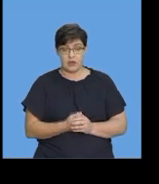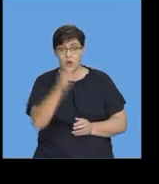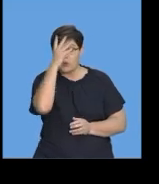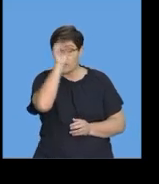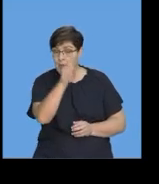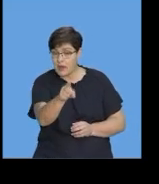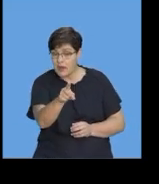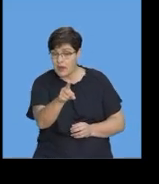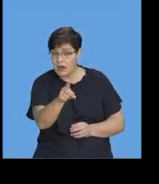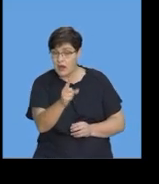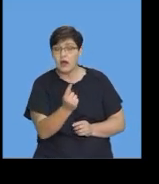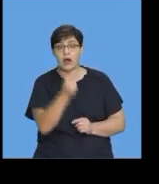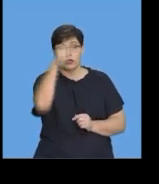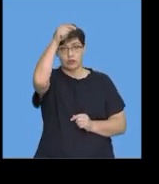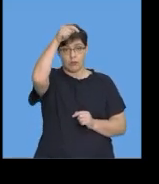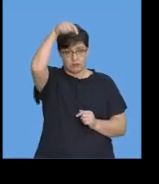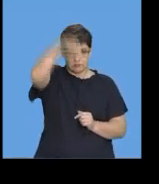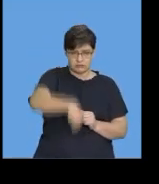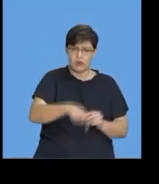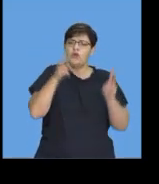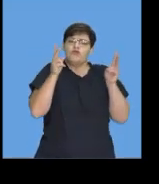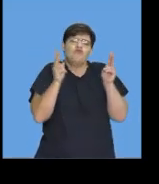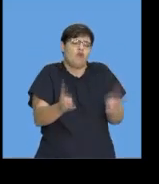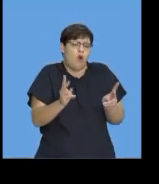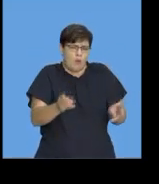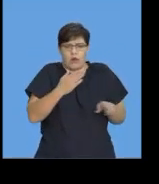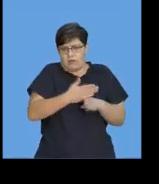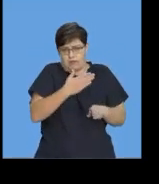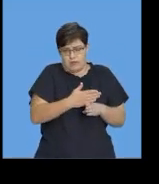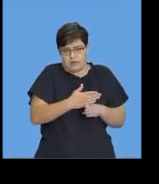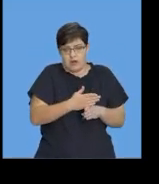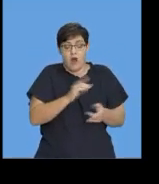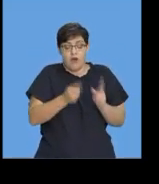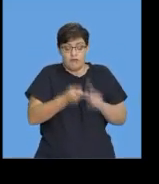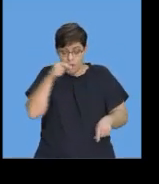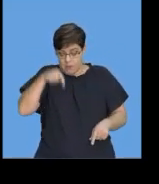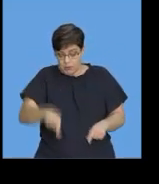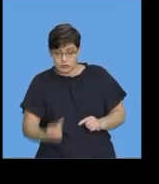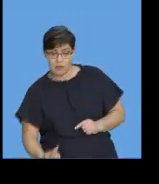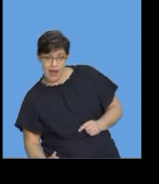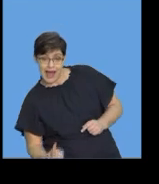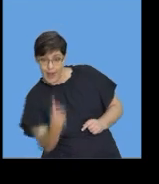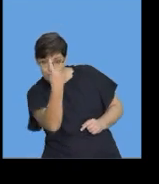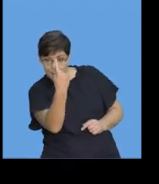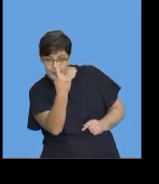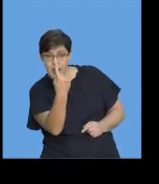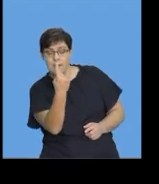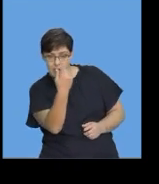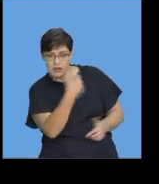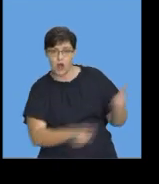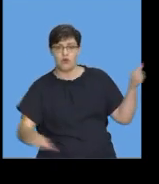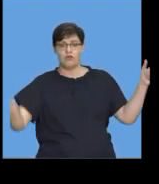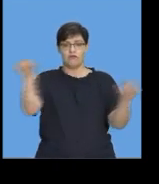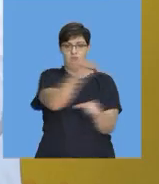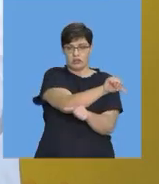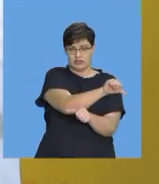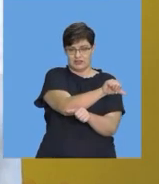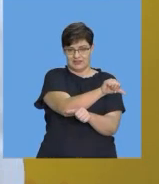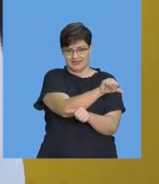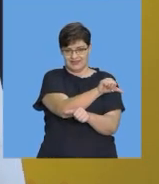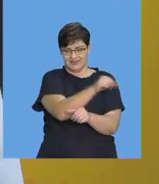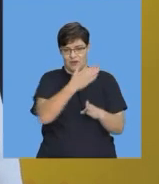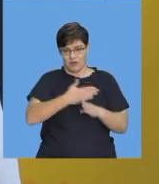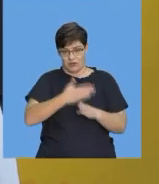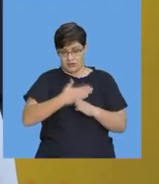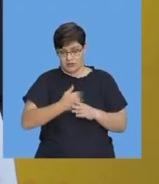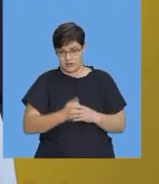you're working top to bottom, it's the normal operation, whereas when you're working from bottom to top, it's a reverse operation.